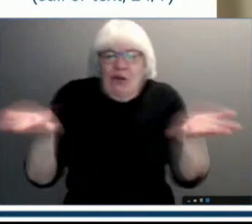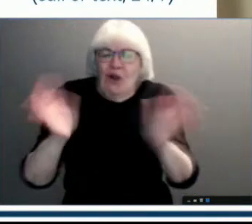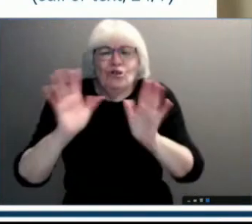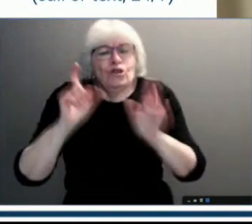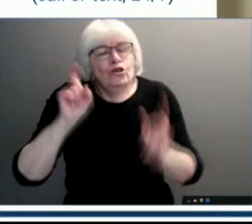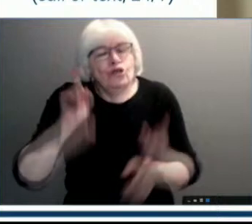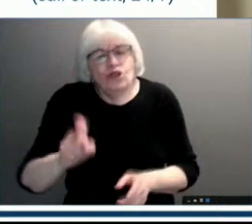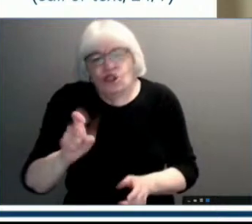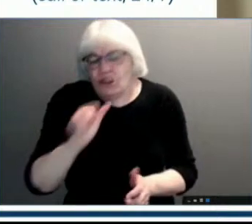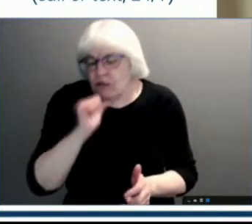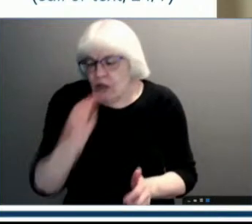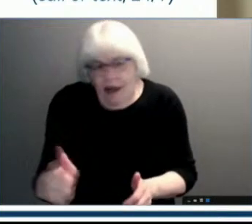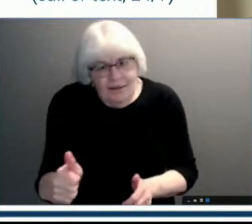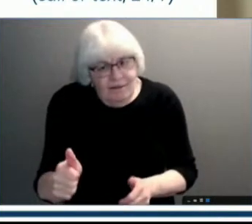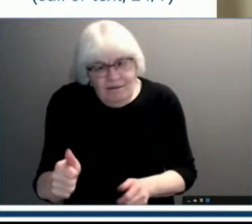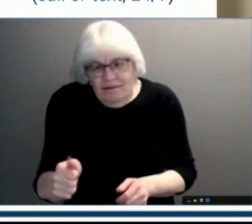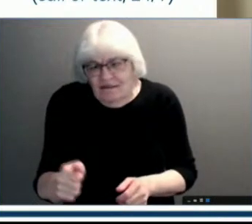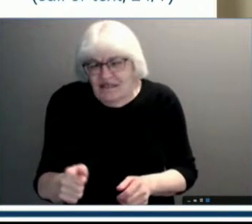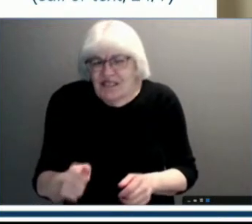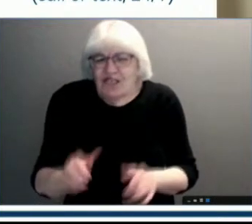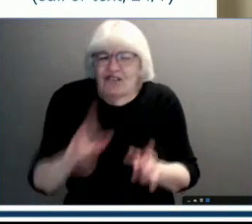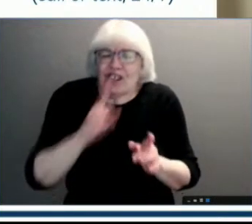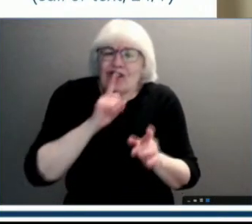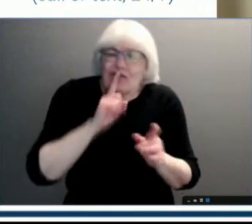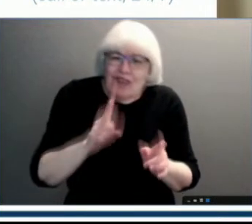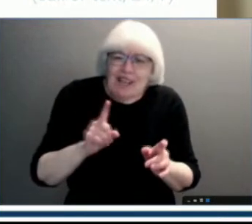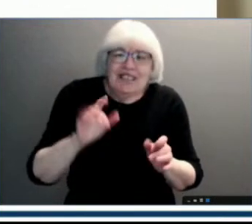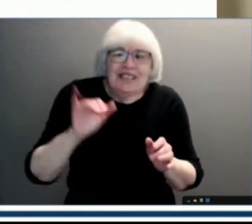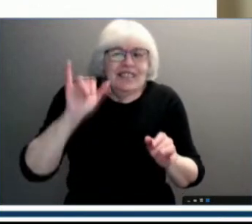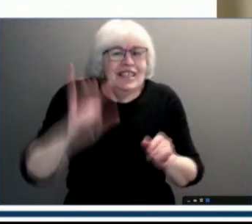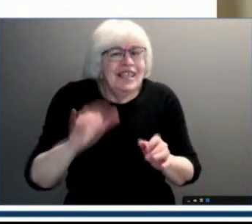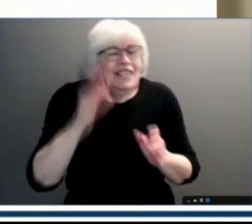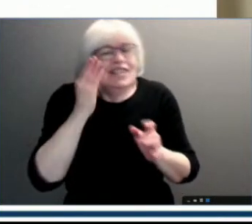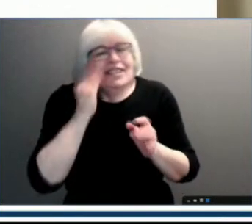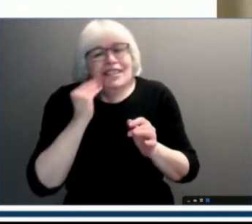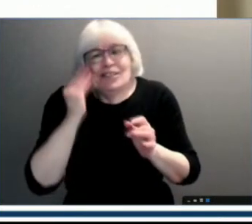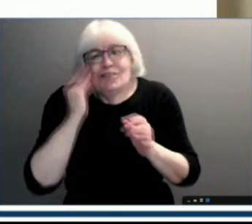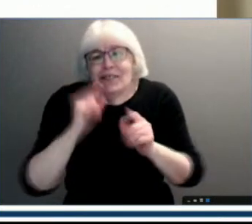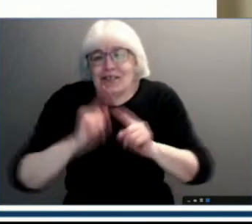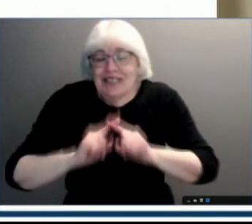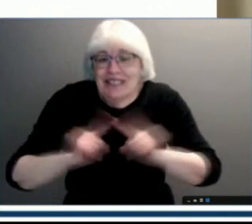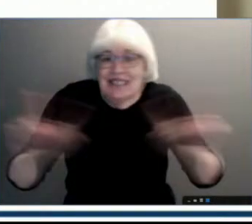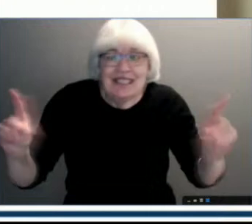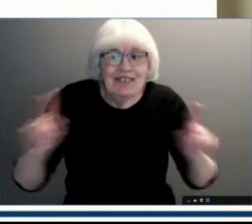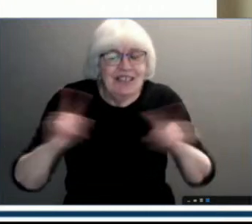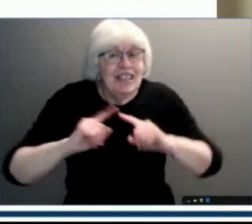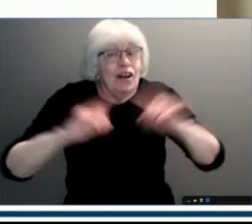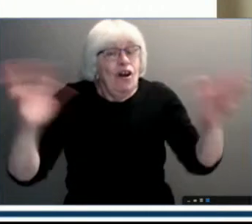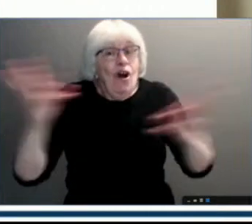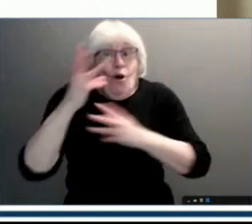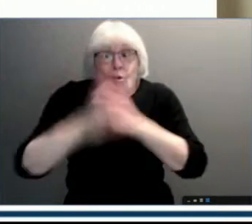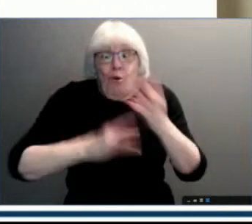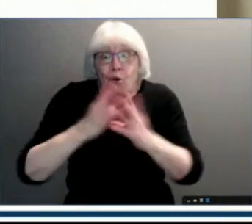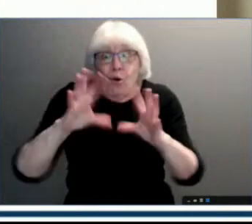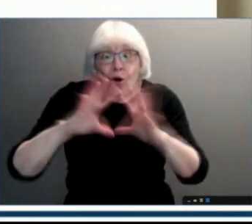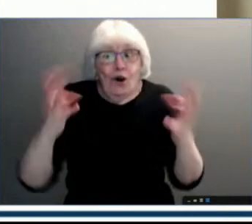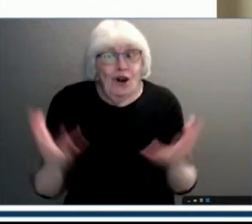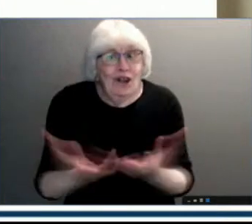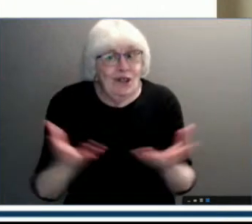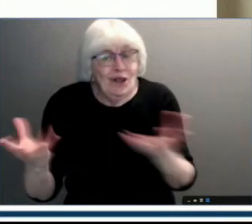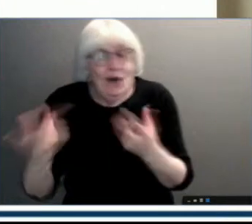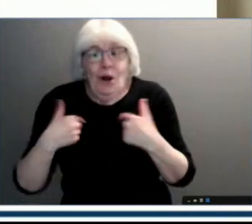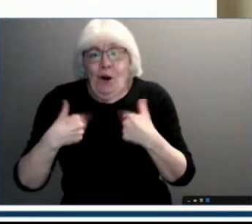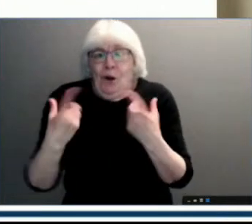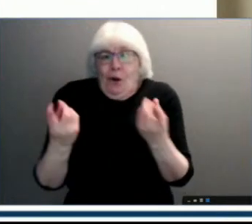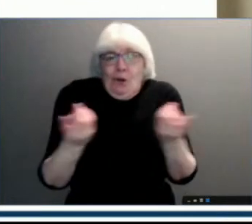is this variant is different and the world is different. Therefore, the response is different. Dr. Strang and his